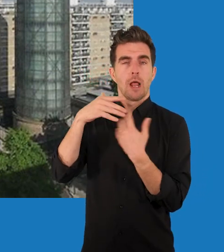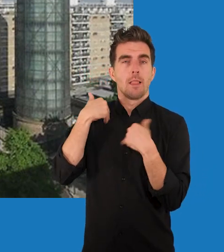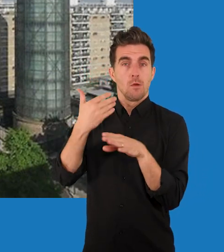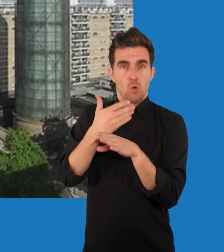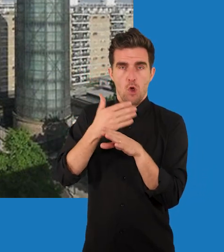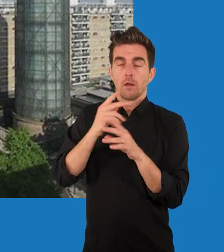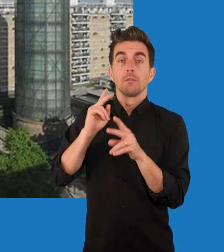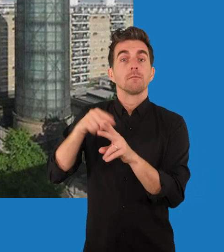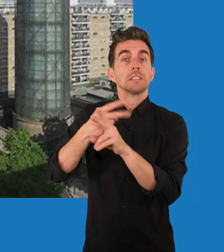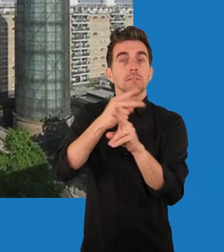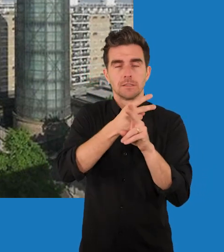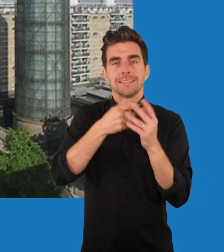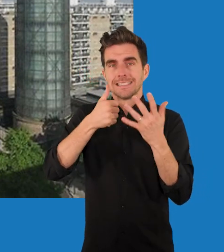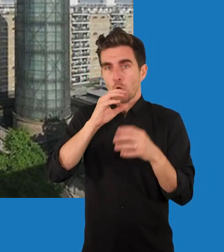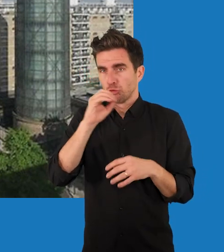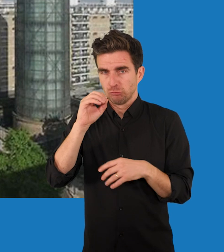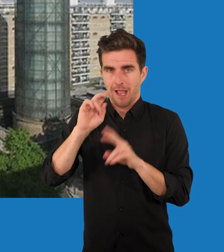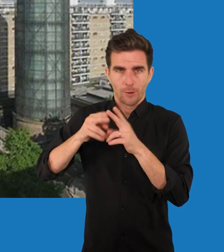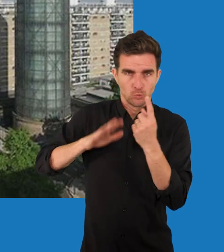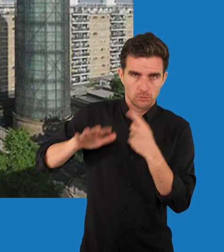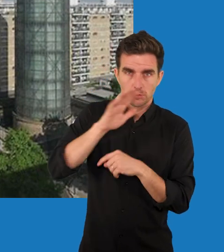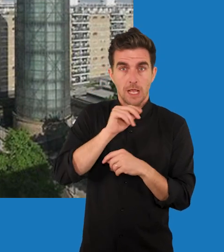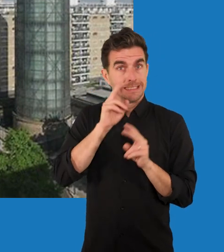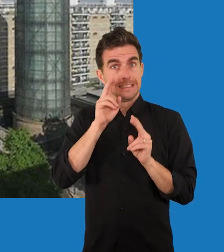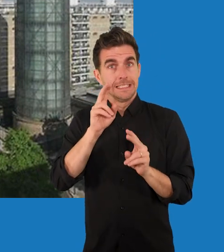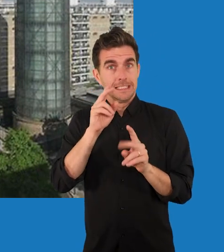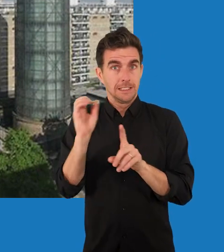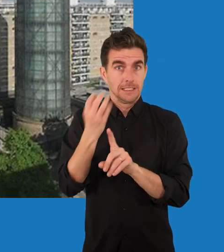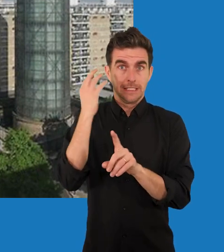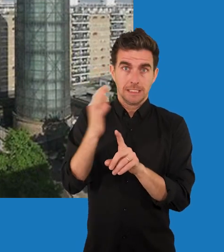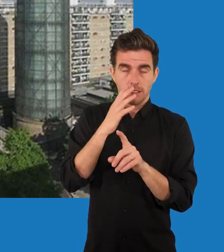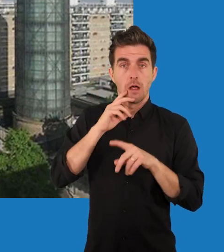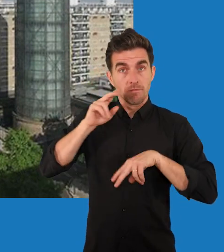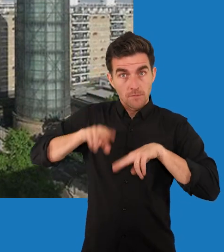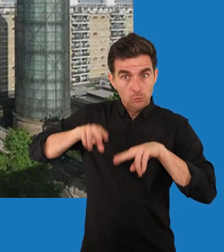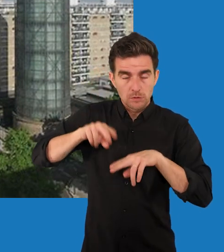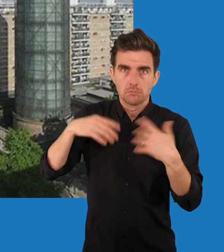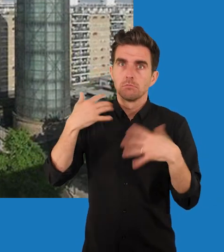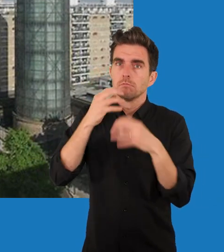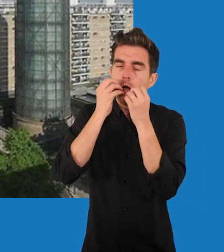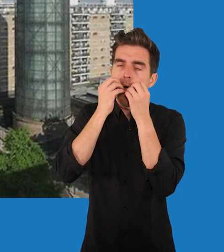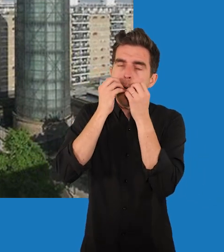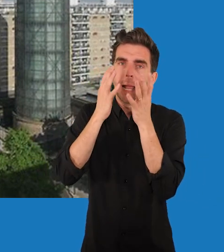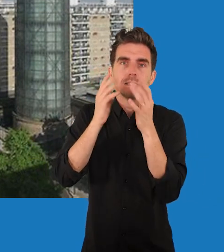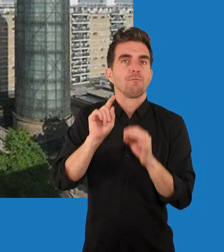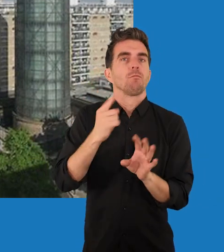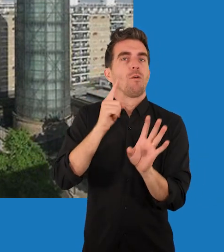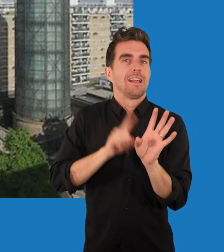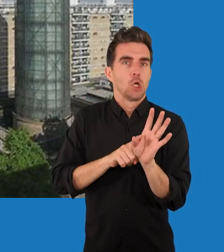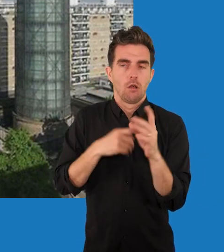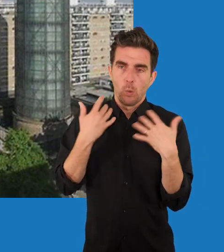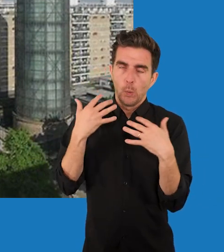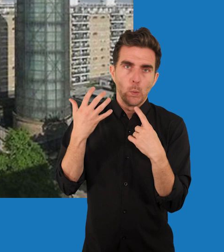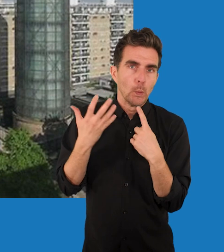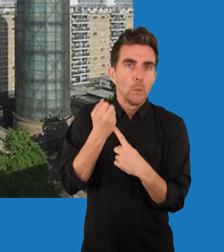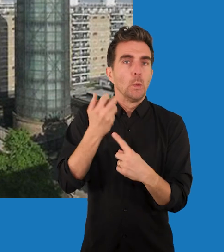health workers visiting 600 households in the area, and I think you can see from the slides the evaluation was quite amazing in that first